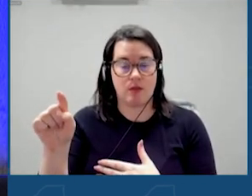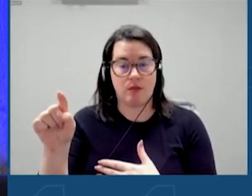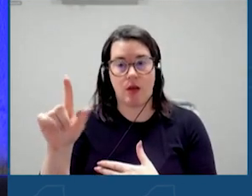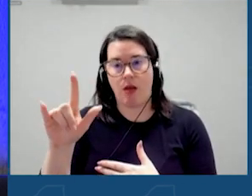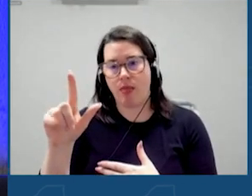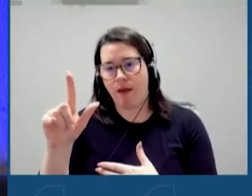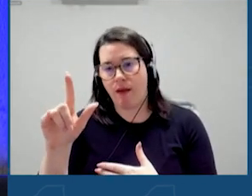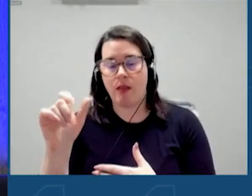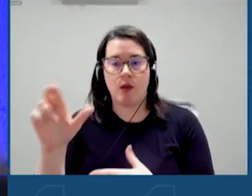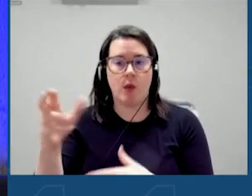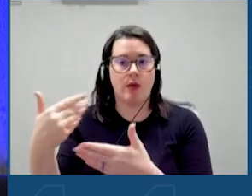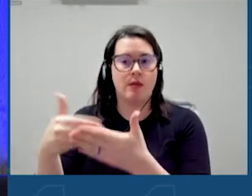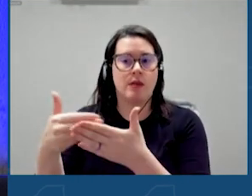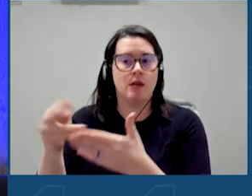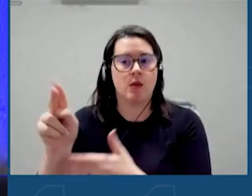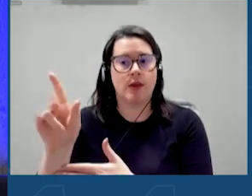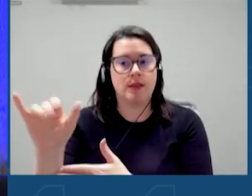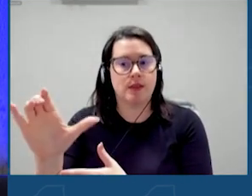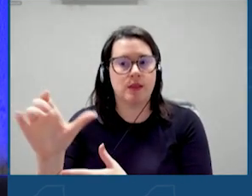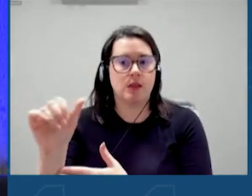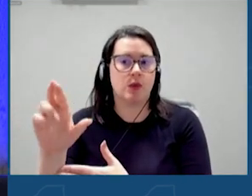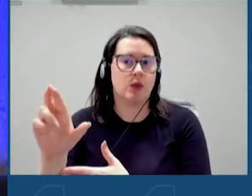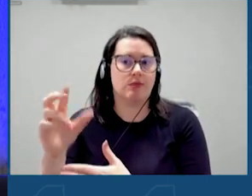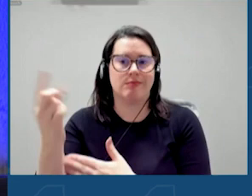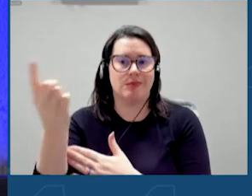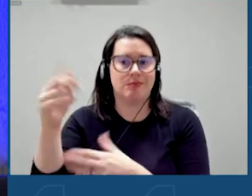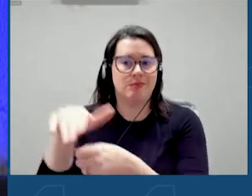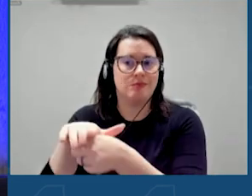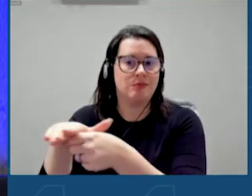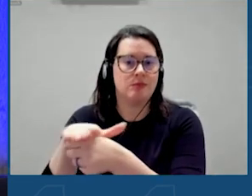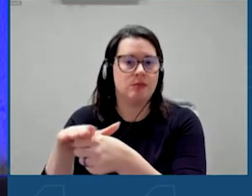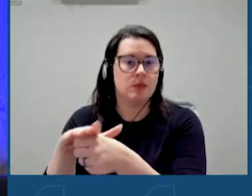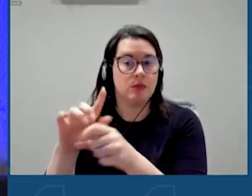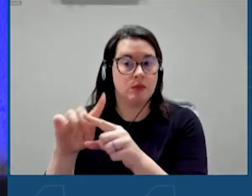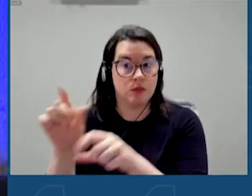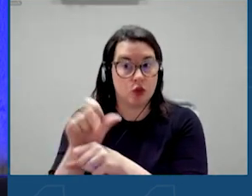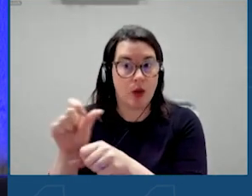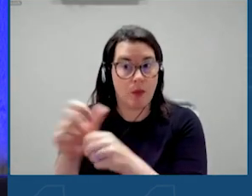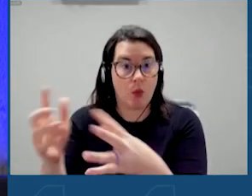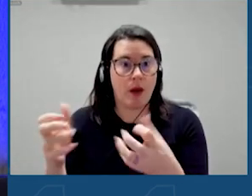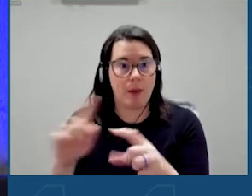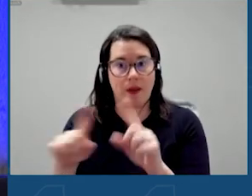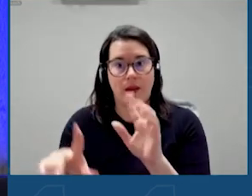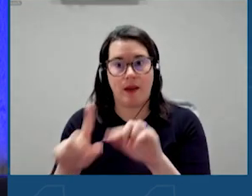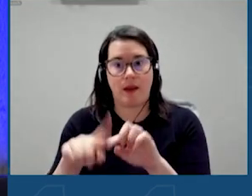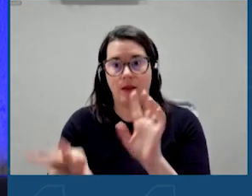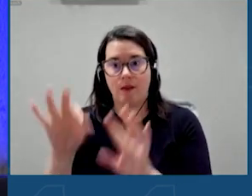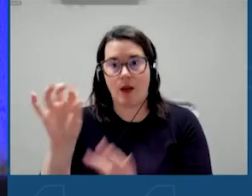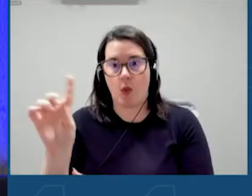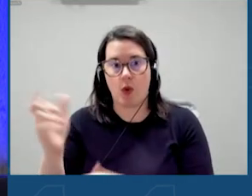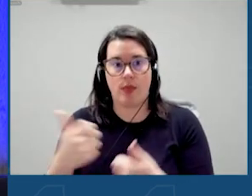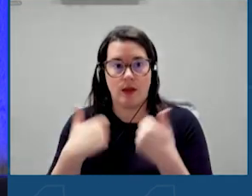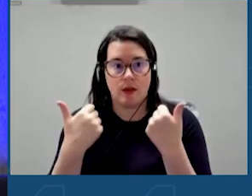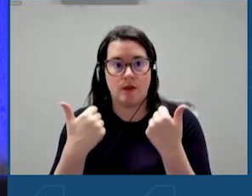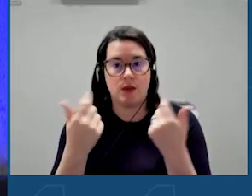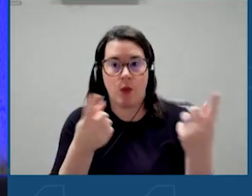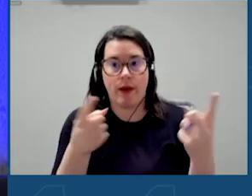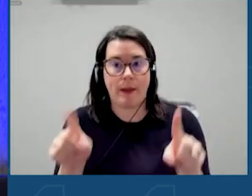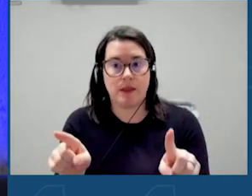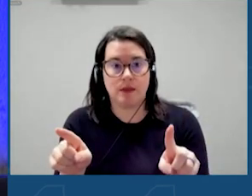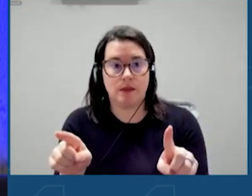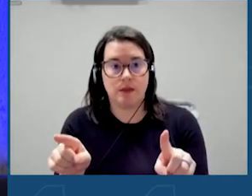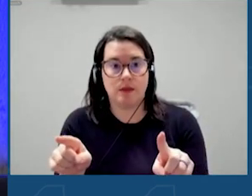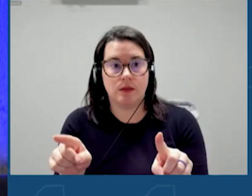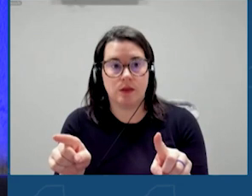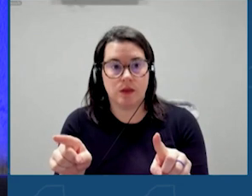this New York City or parts of the downstate area. The jobs are waiting for them. They can't find housing they can afford. Guess where they're going?